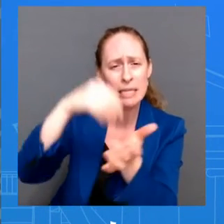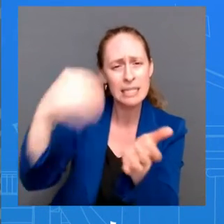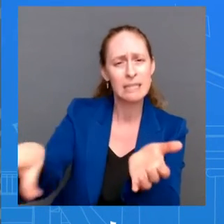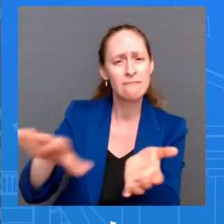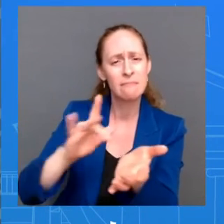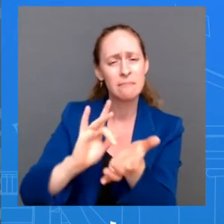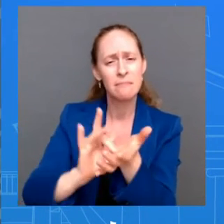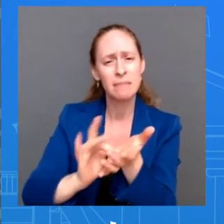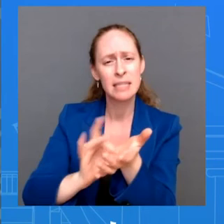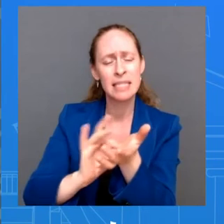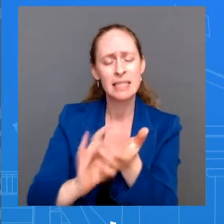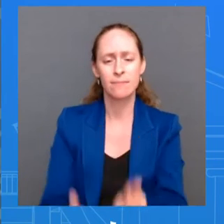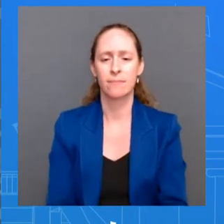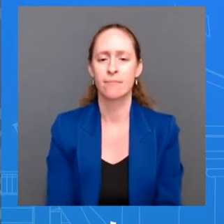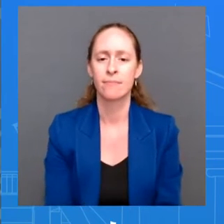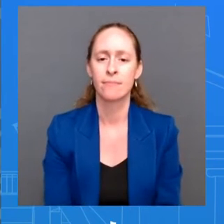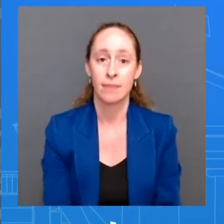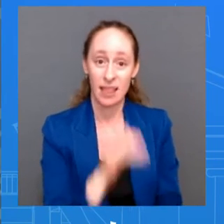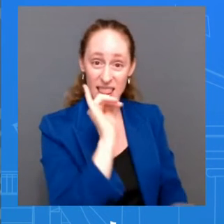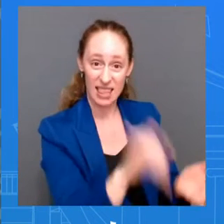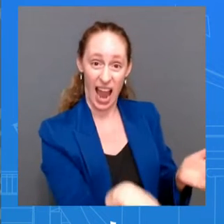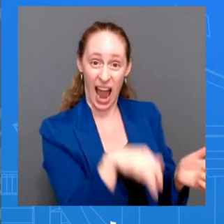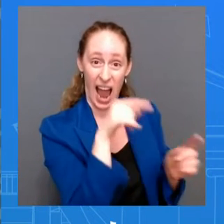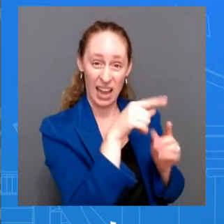are turning away from this,